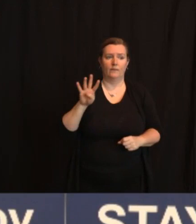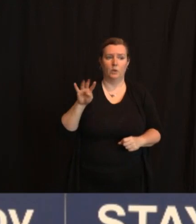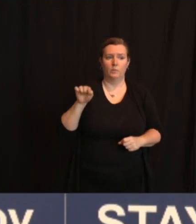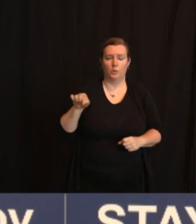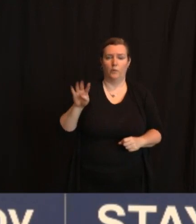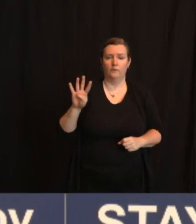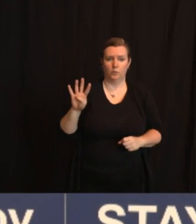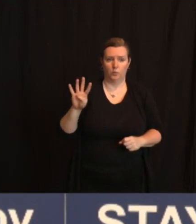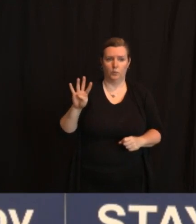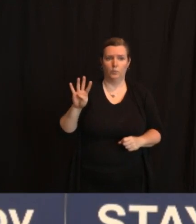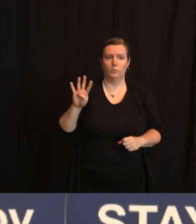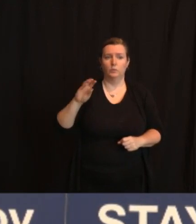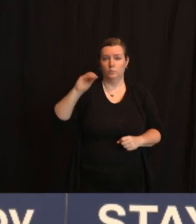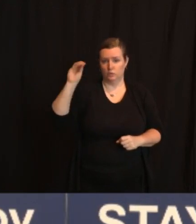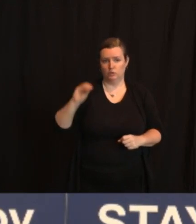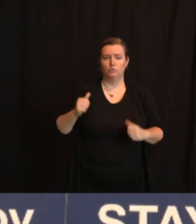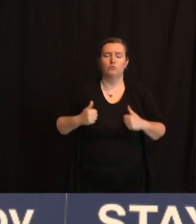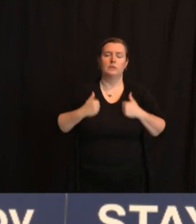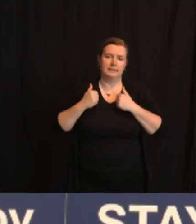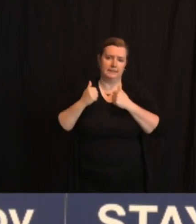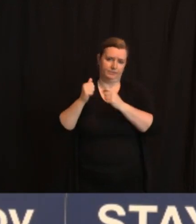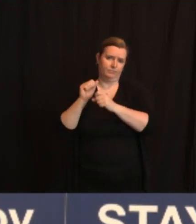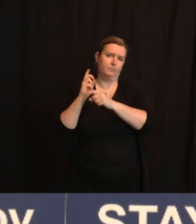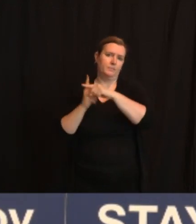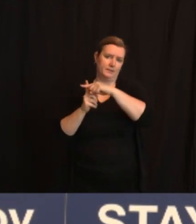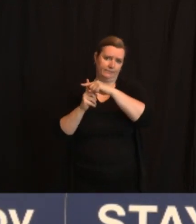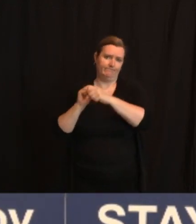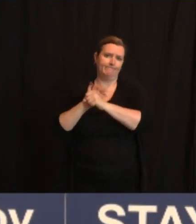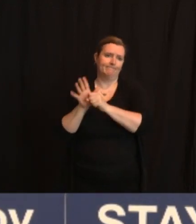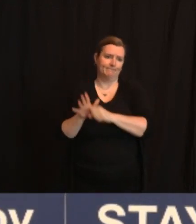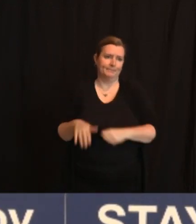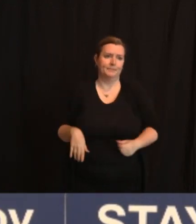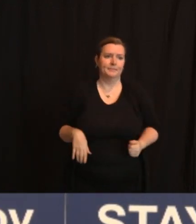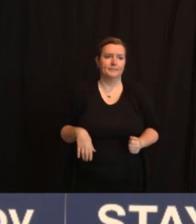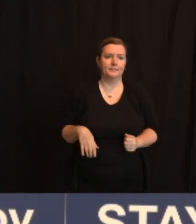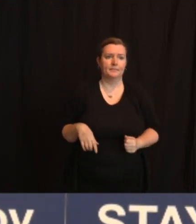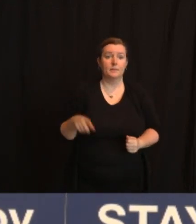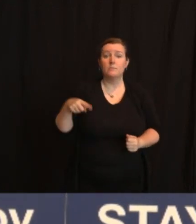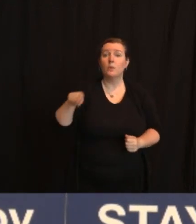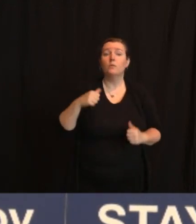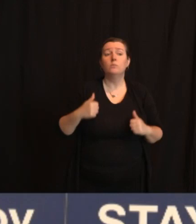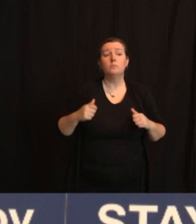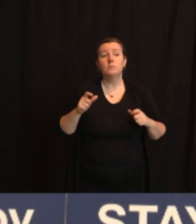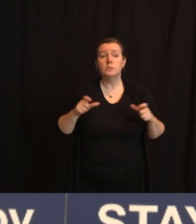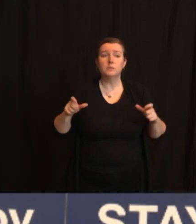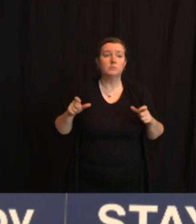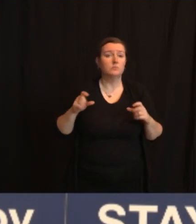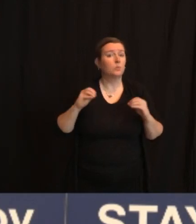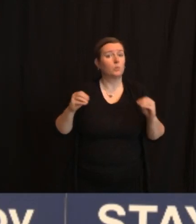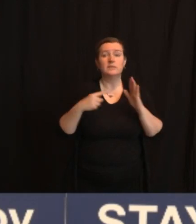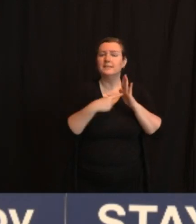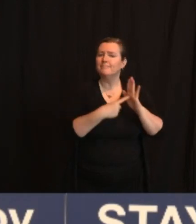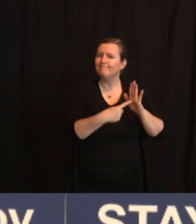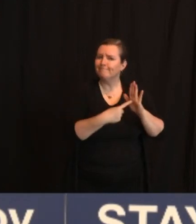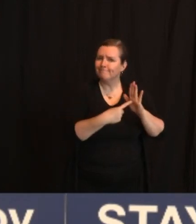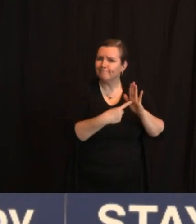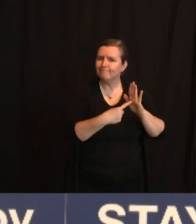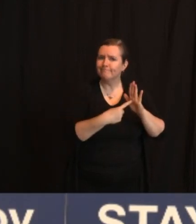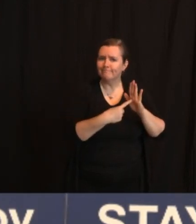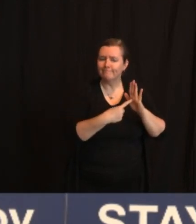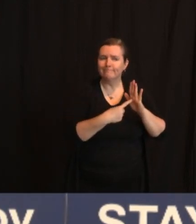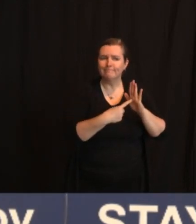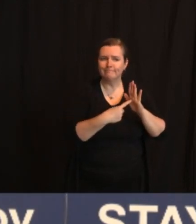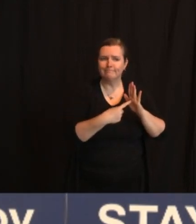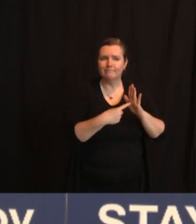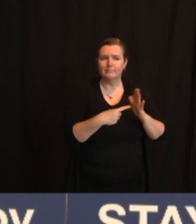tested positive. Most of these individuals were asymptomatic. I want you to reflect